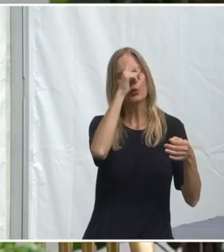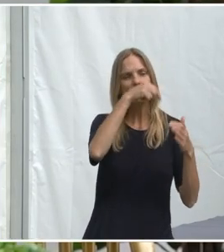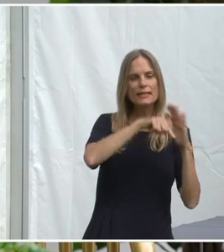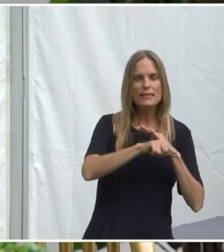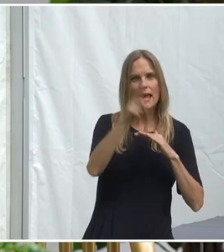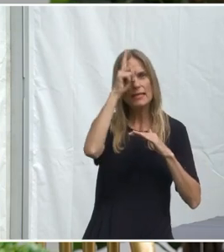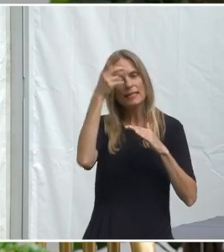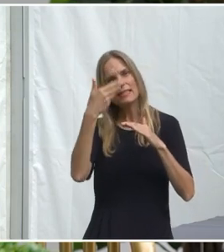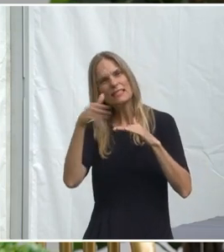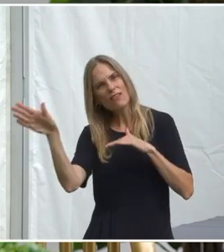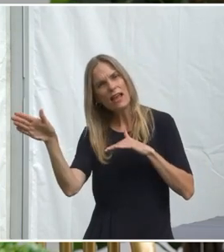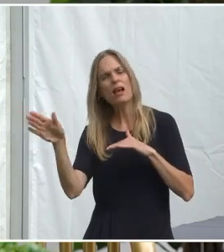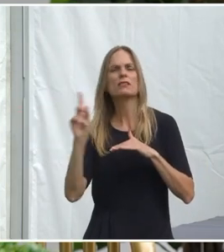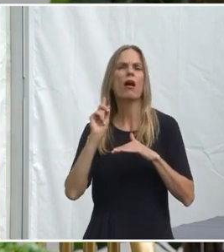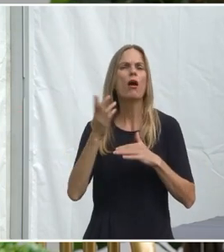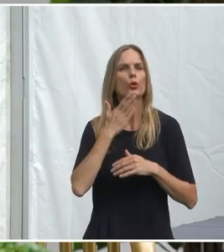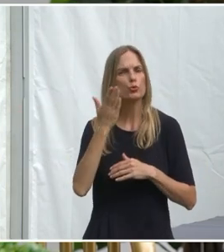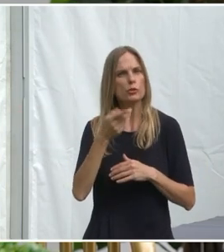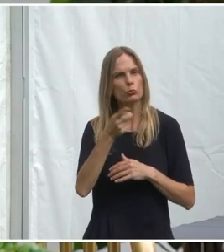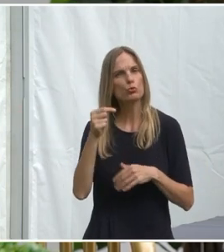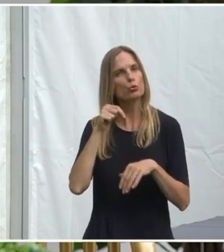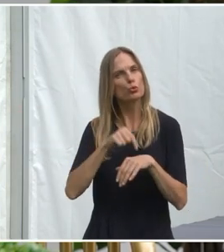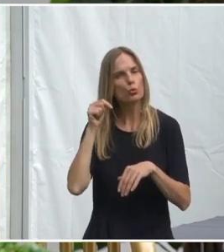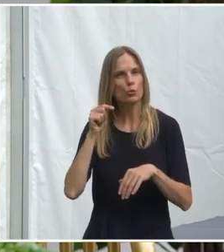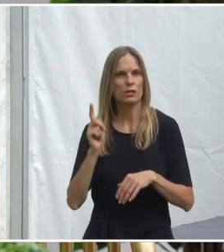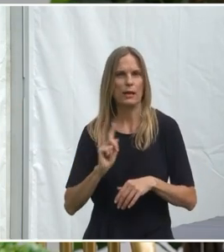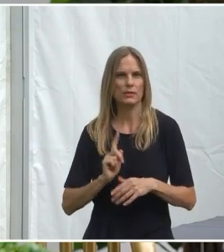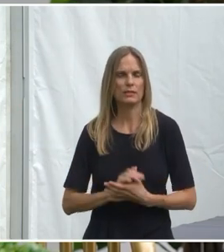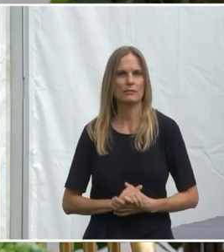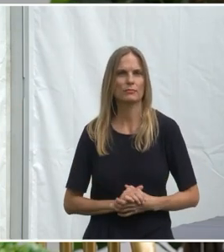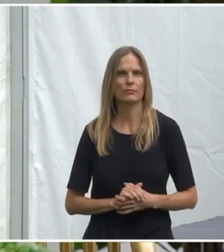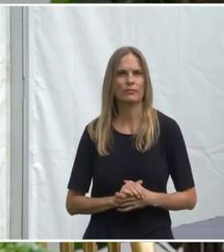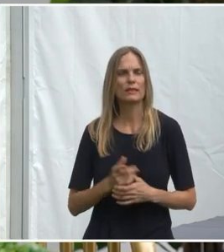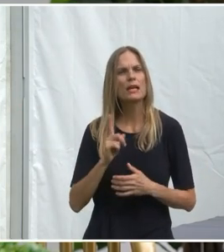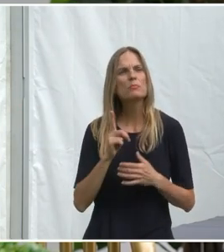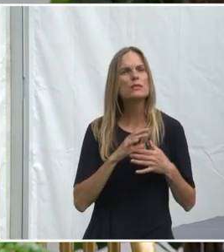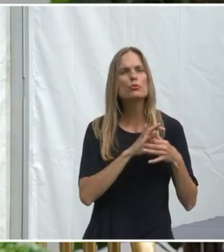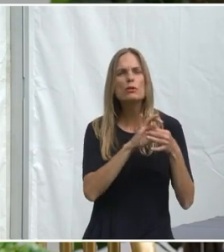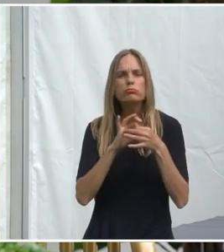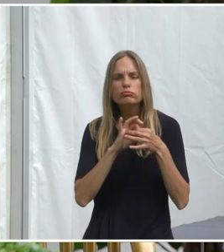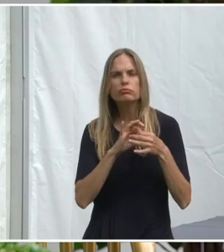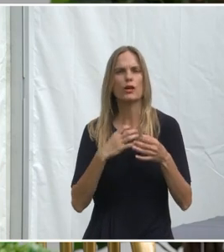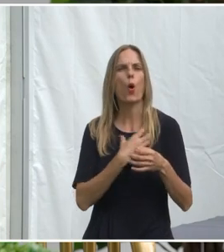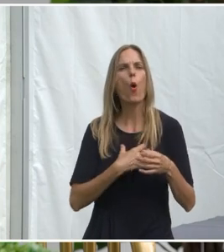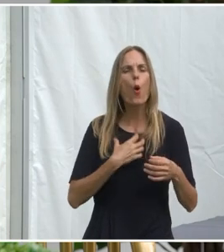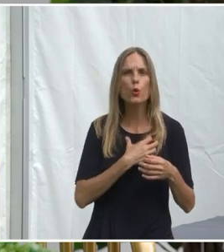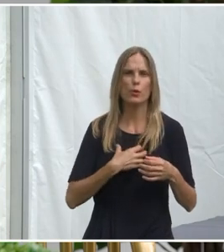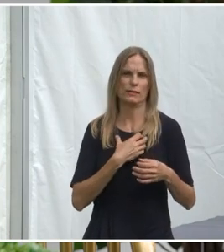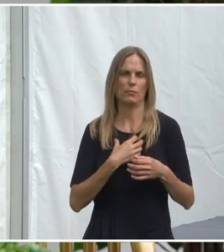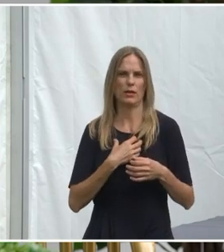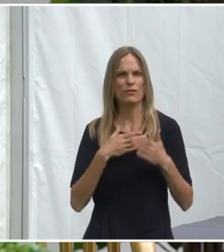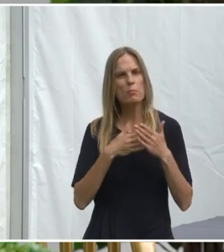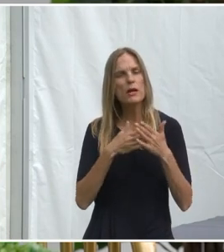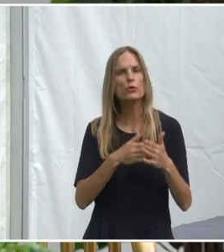countries, so on. So what is your kind of feeling that which ties maybe are more influenced by this? Are